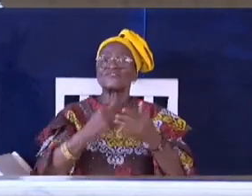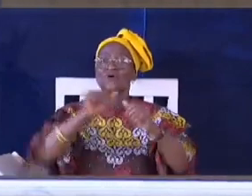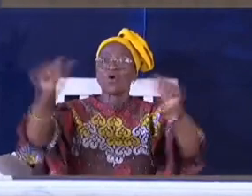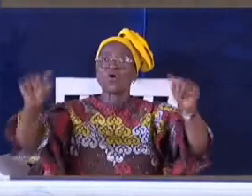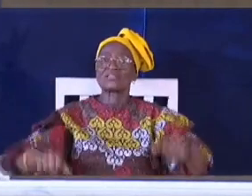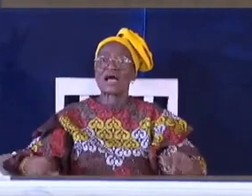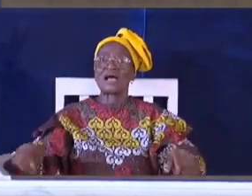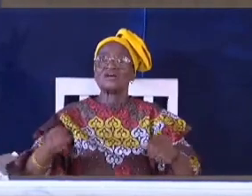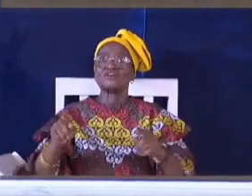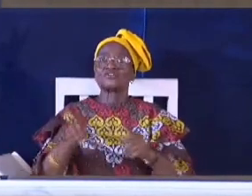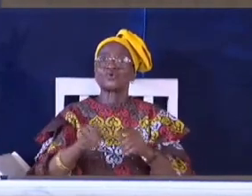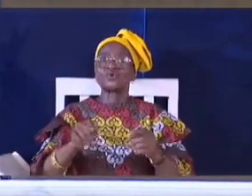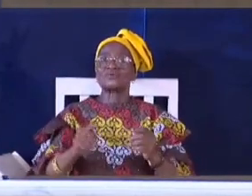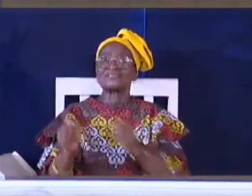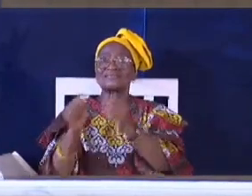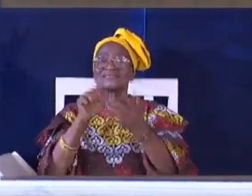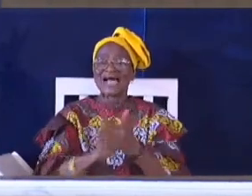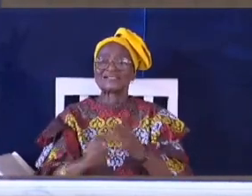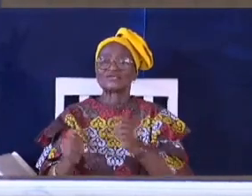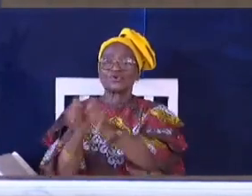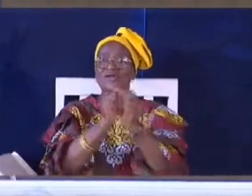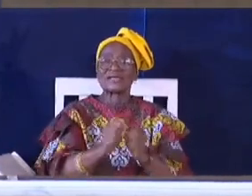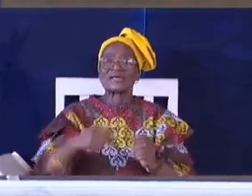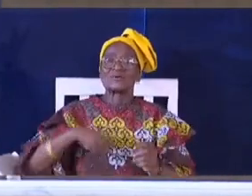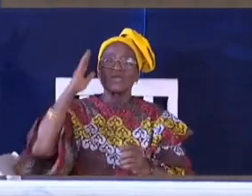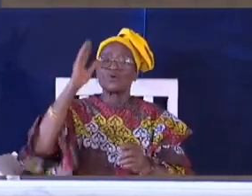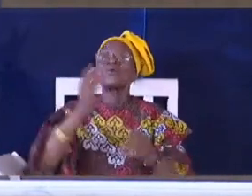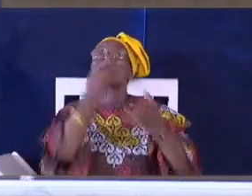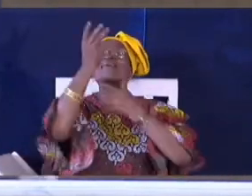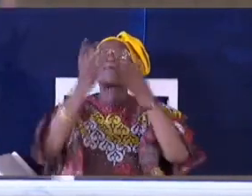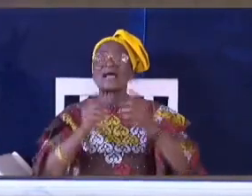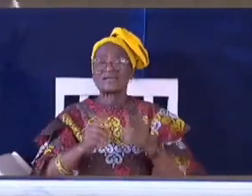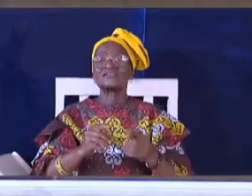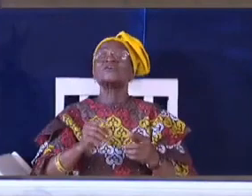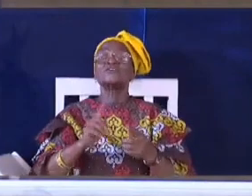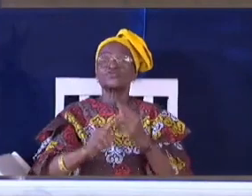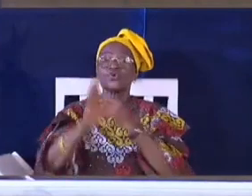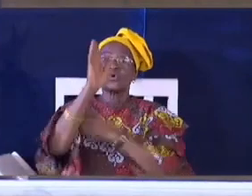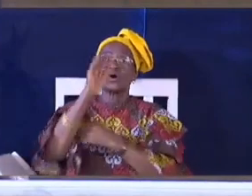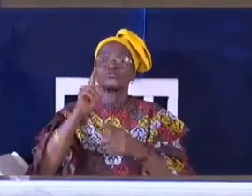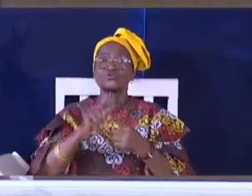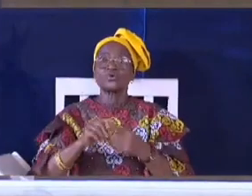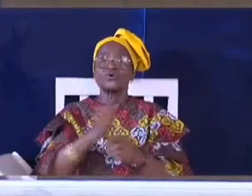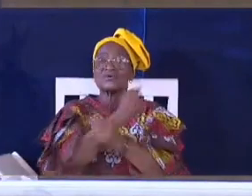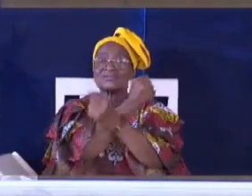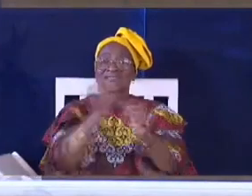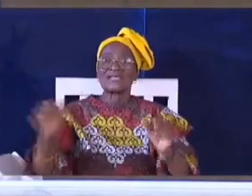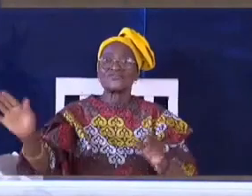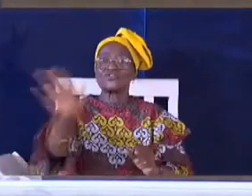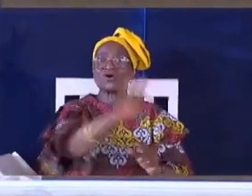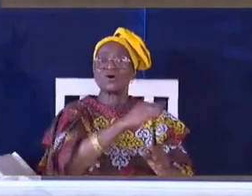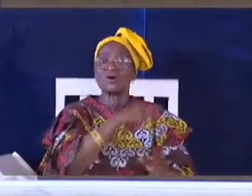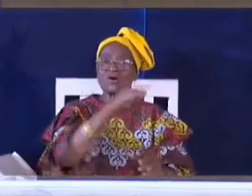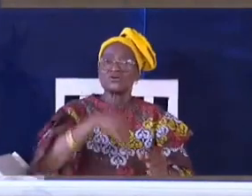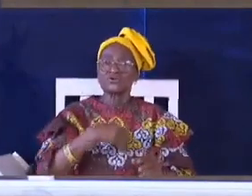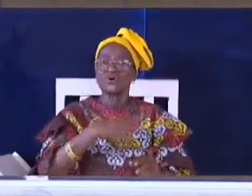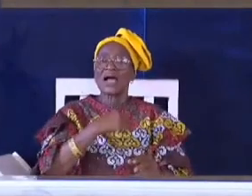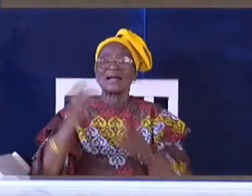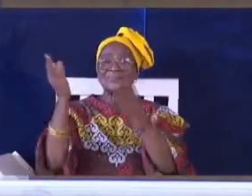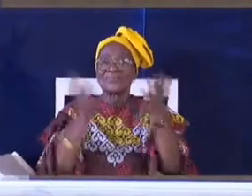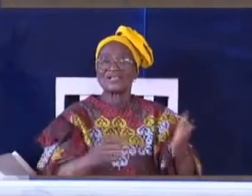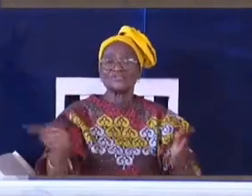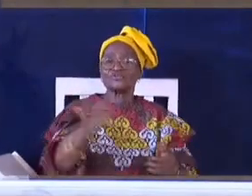can cry to the Almighty God to save your soul and bring you to the side of the living God.